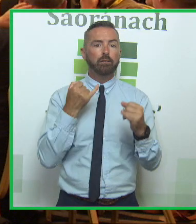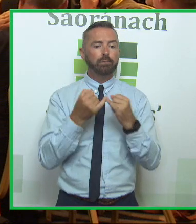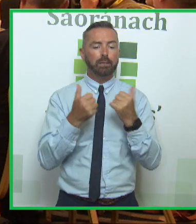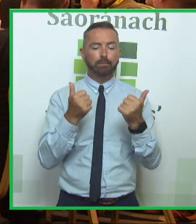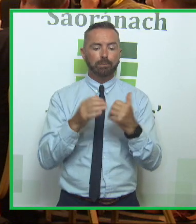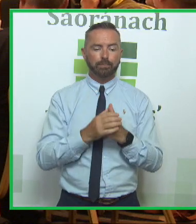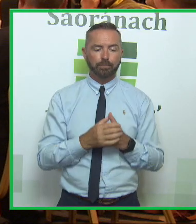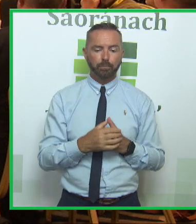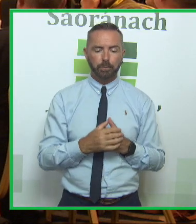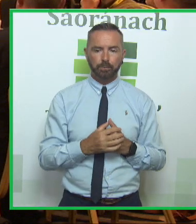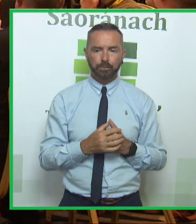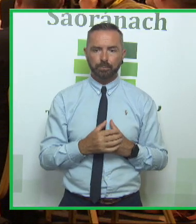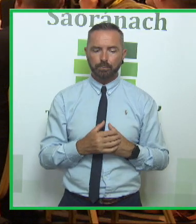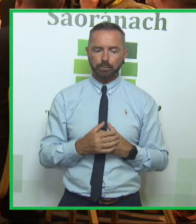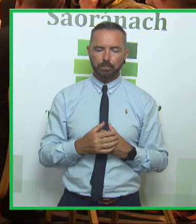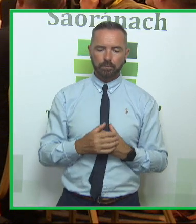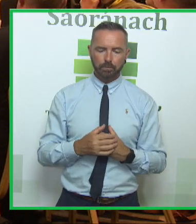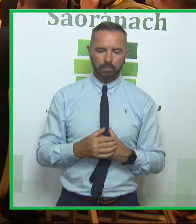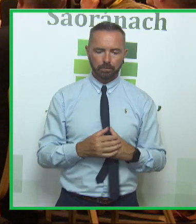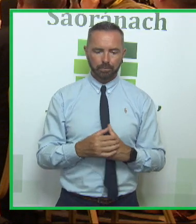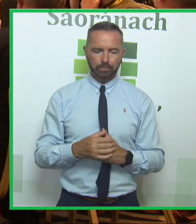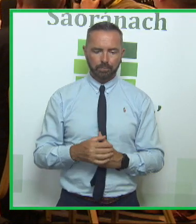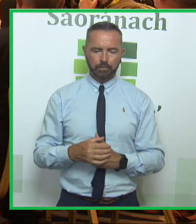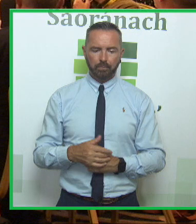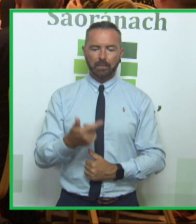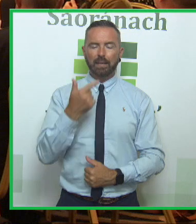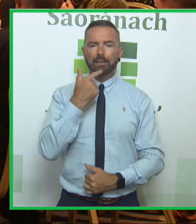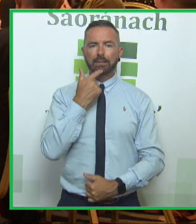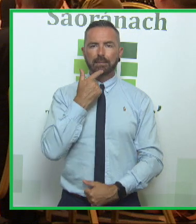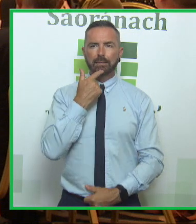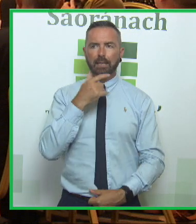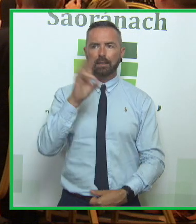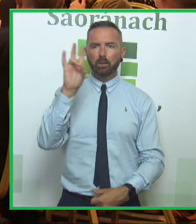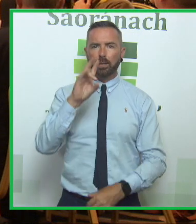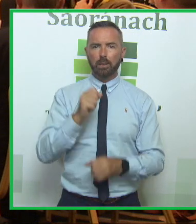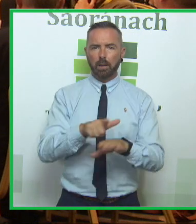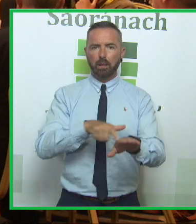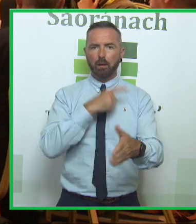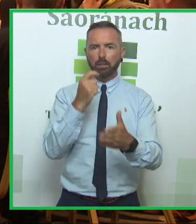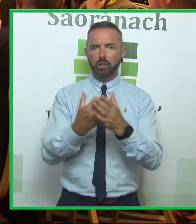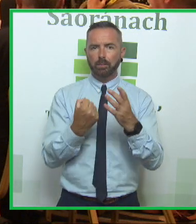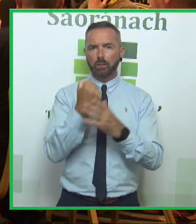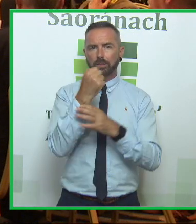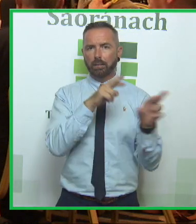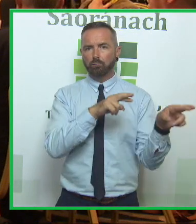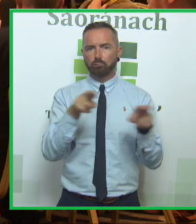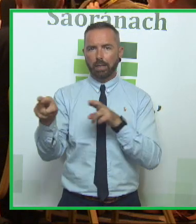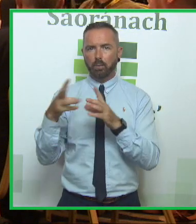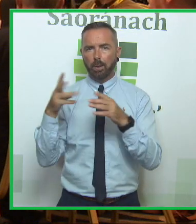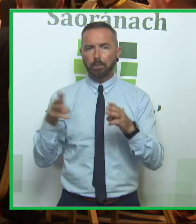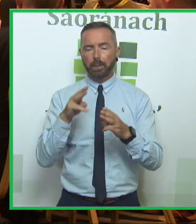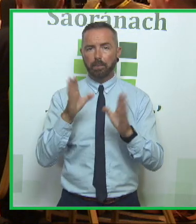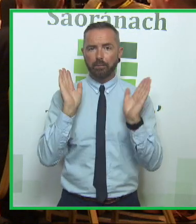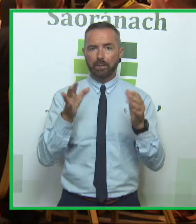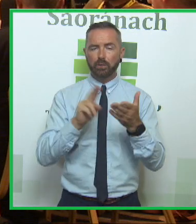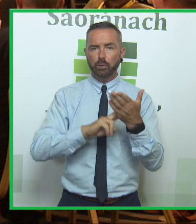second question, which was related, I know it's a really important one for the members, the issue of long-term success rates. When people do access the service, what is